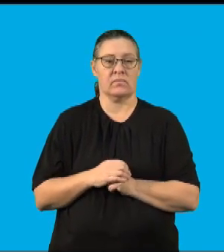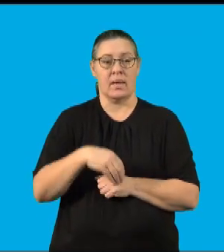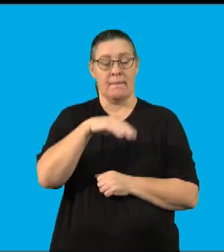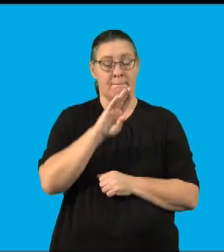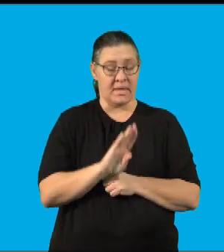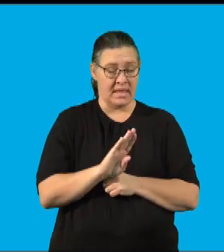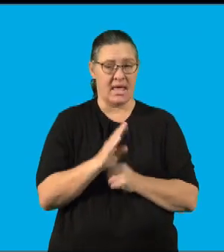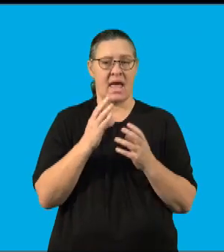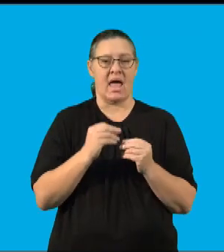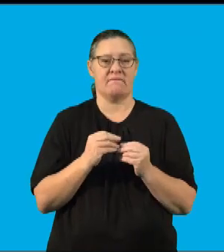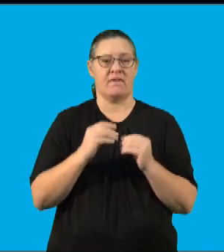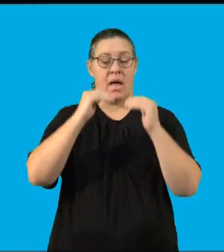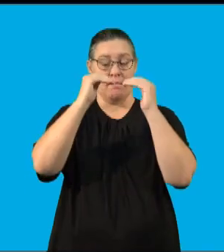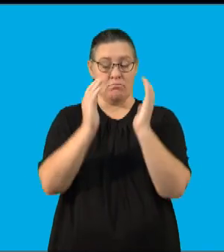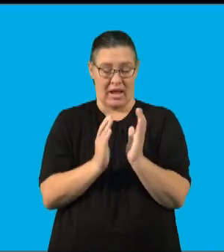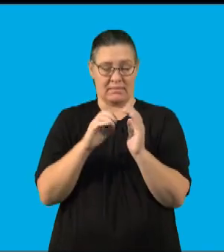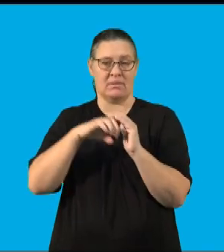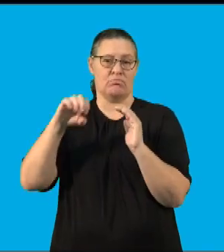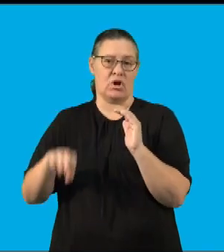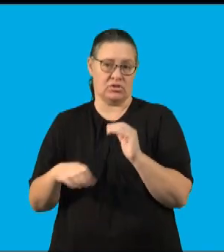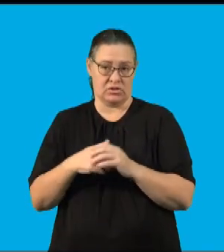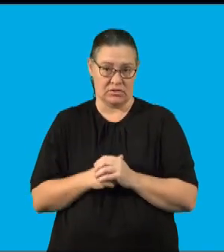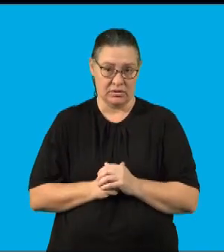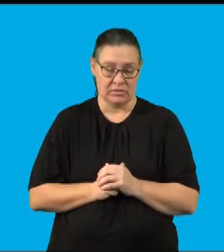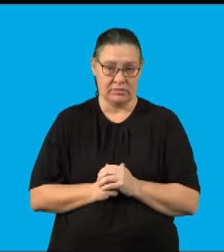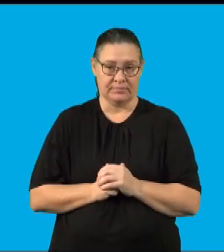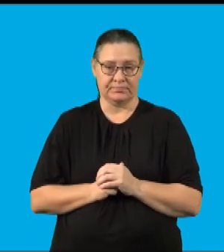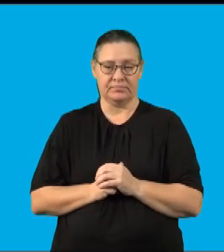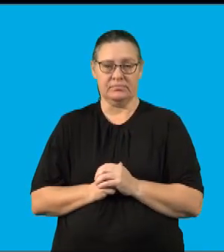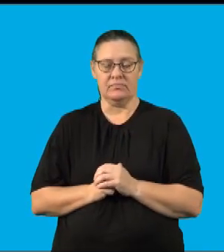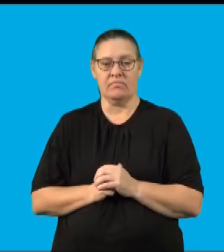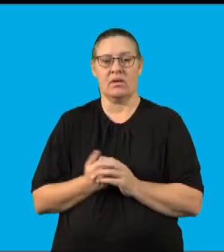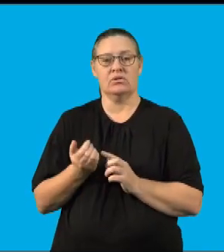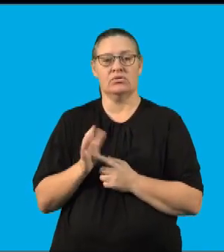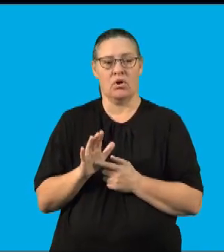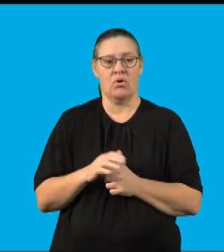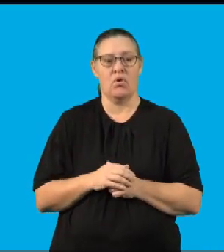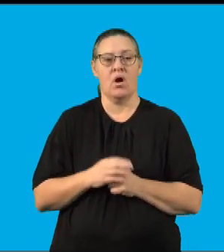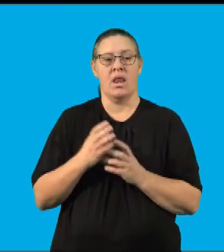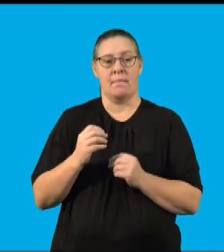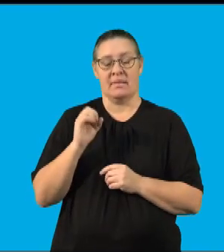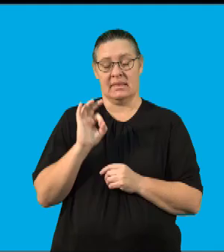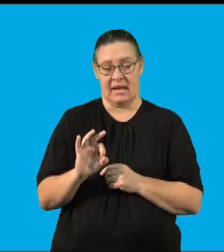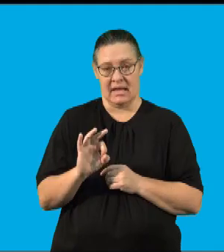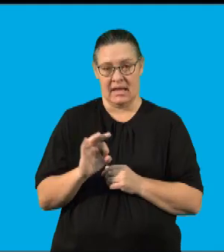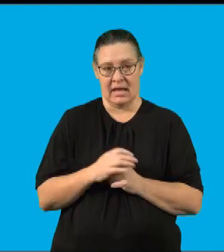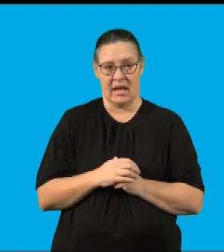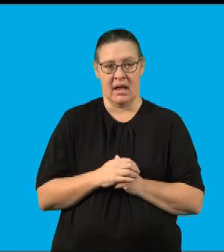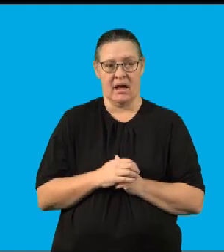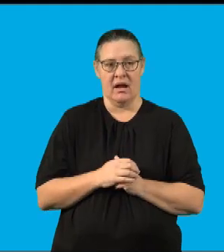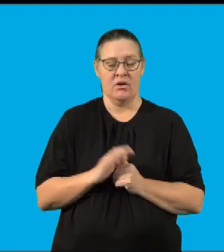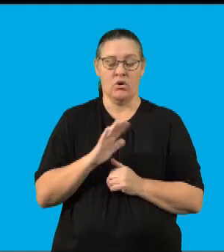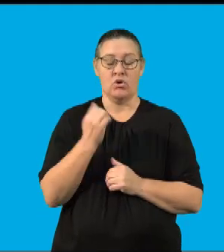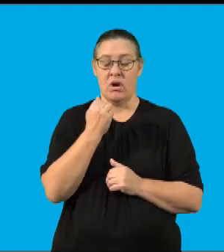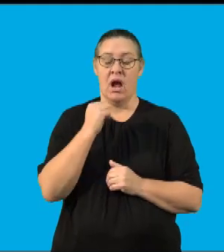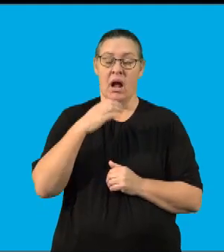Whereas compound B, the bracket that we are seeing here, it shows the branch. It shows that on carbon number 3, or